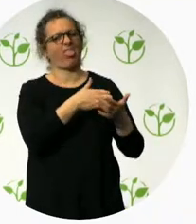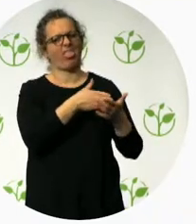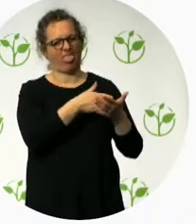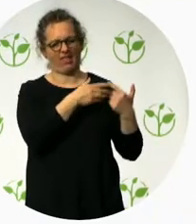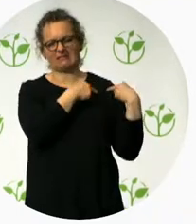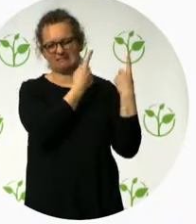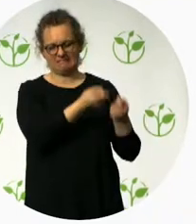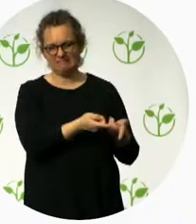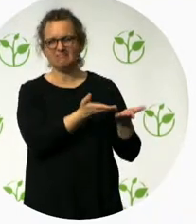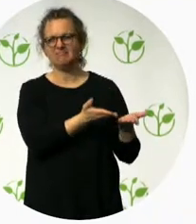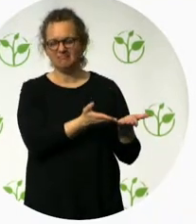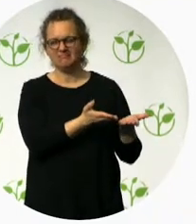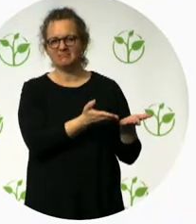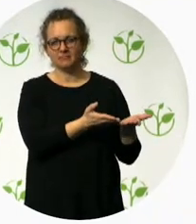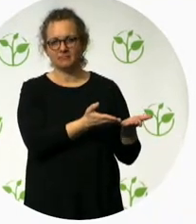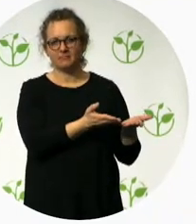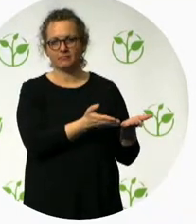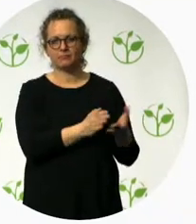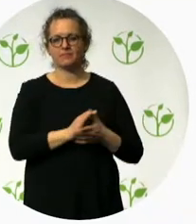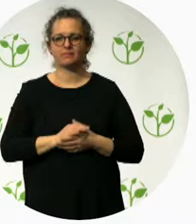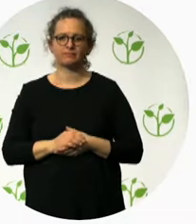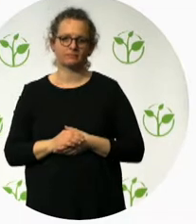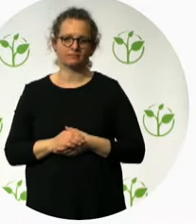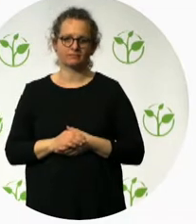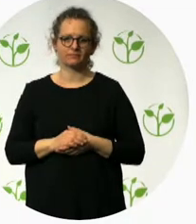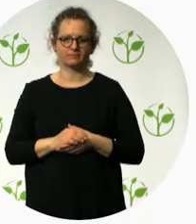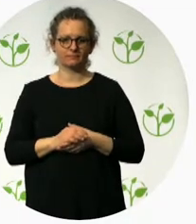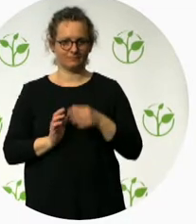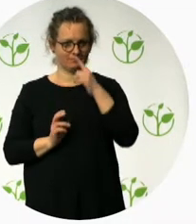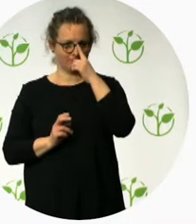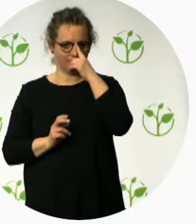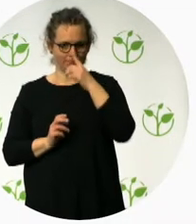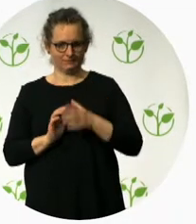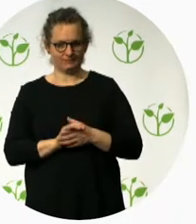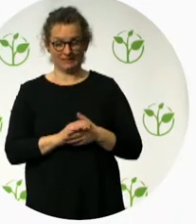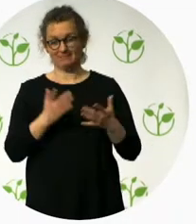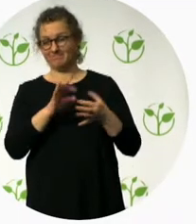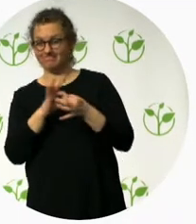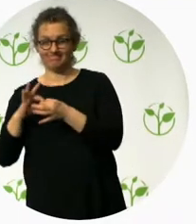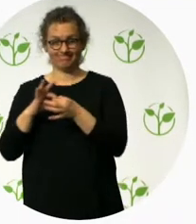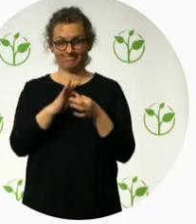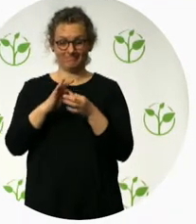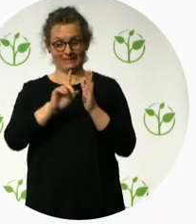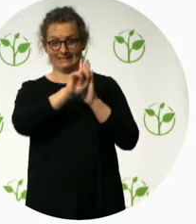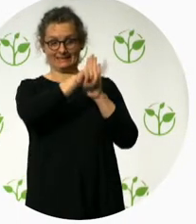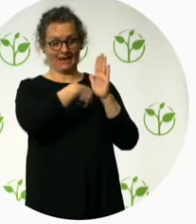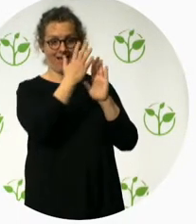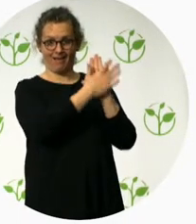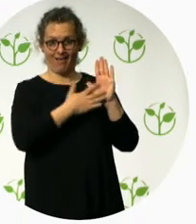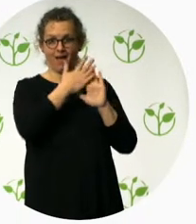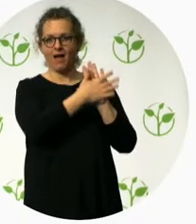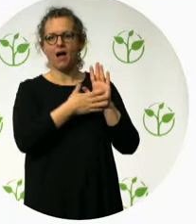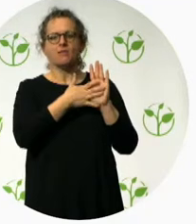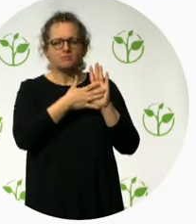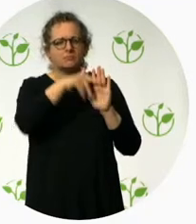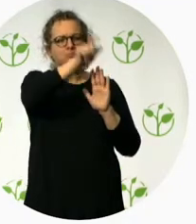Lanka we place a huge emphasis on religion, and when people are older, there is a huge tendency for